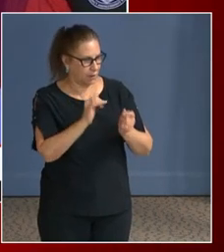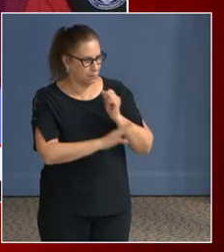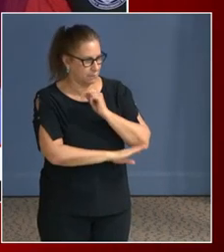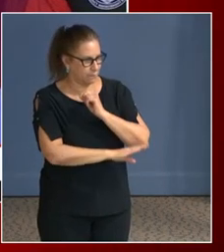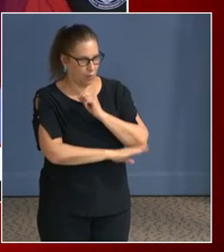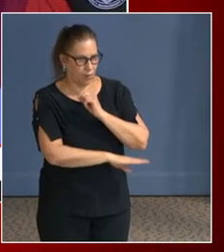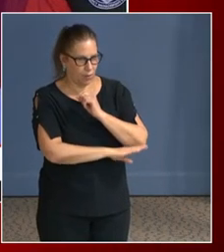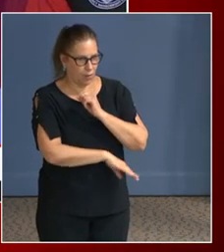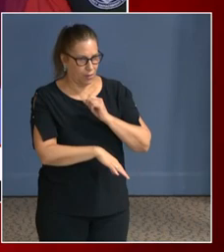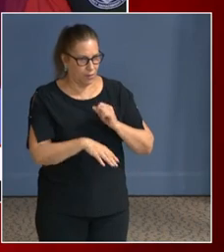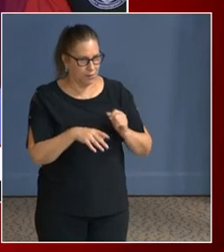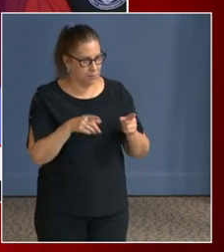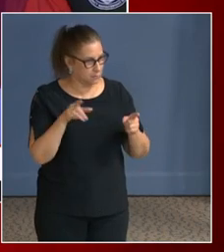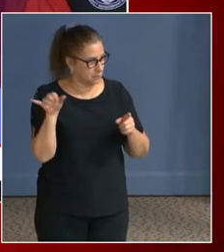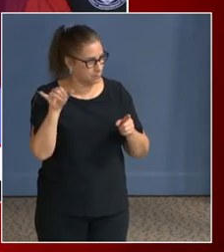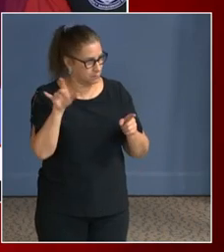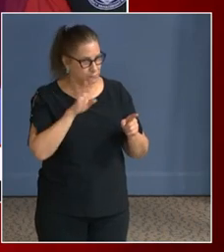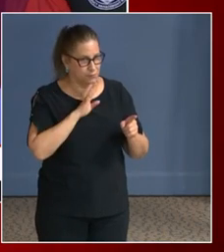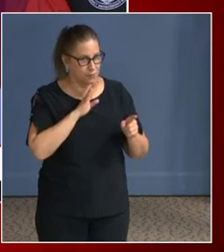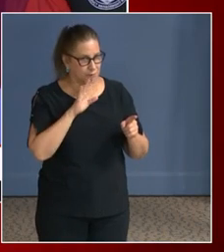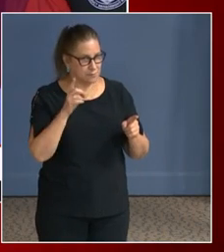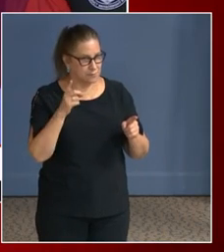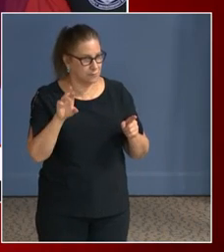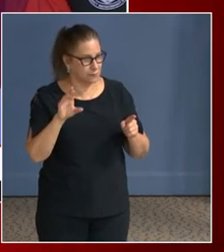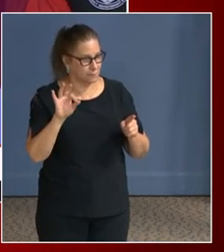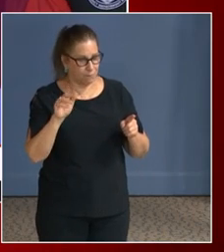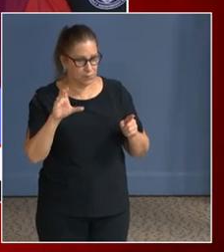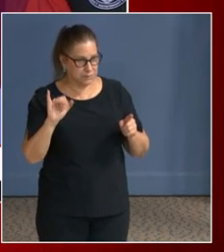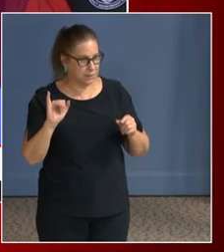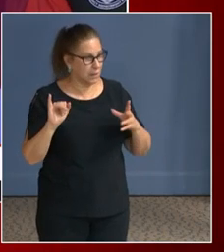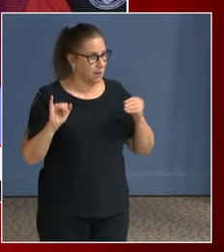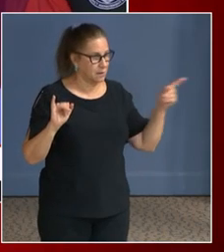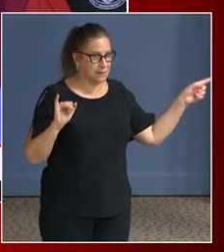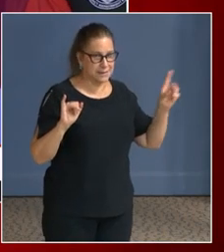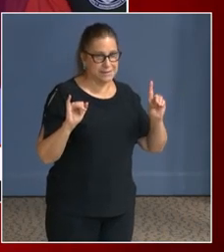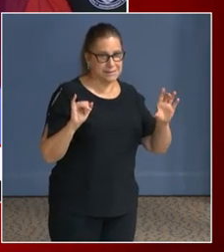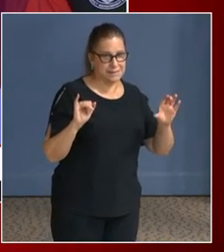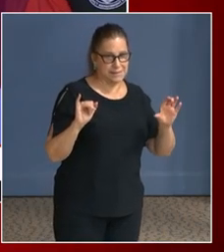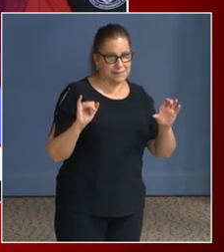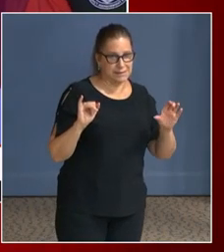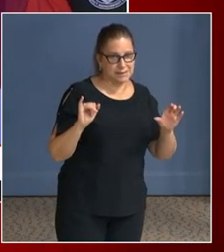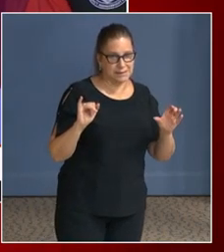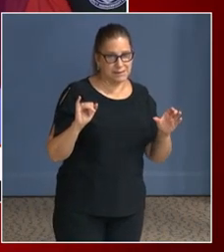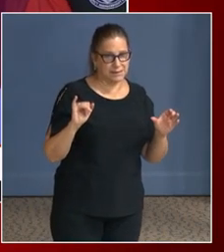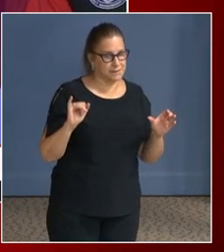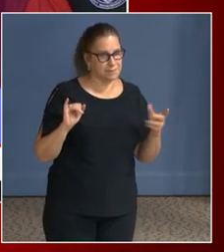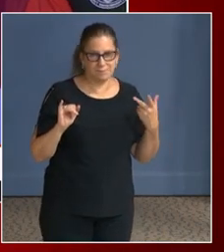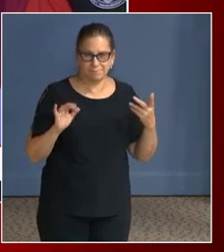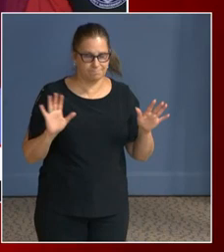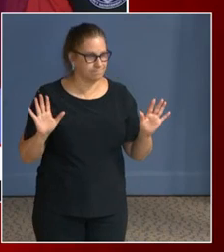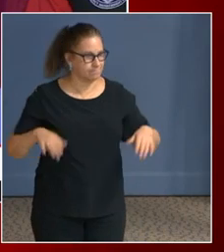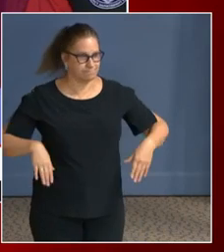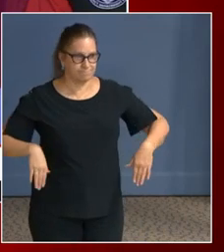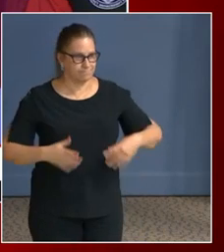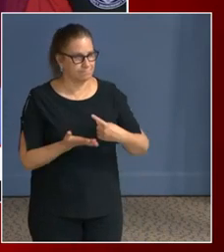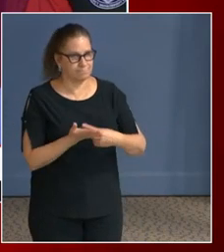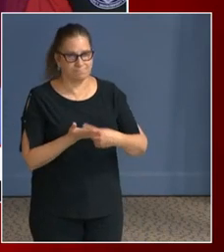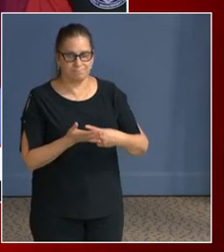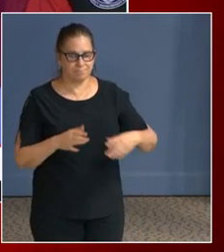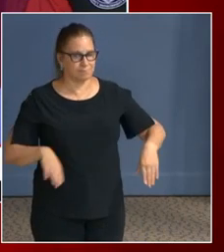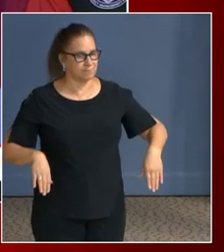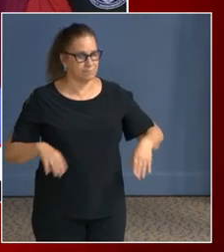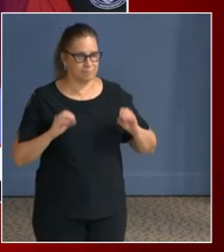there any more decision on what that will be like for parents and students? No, Mark, we will, I think